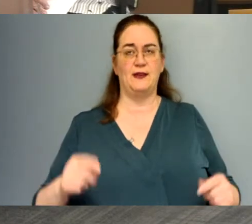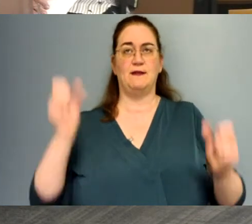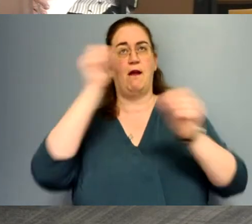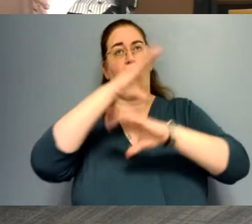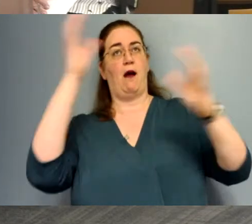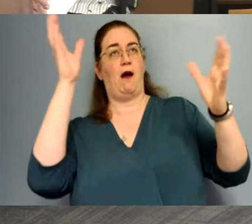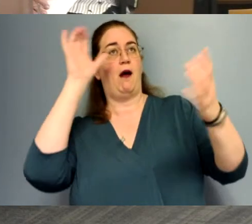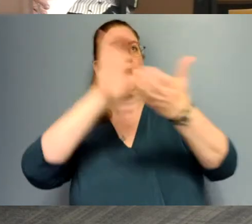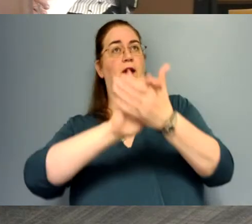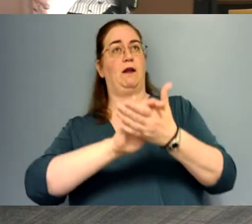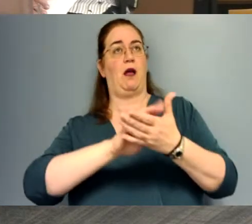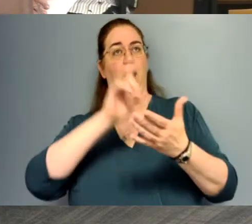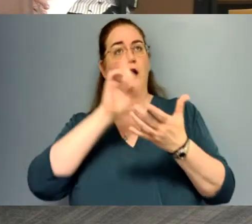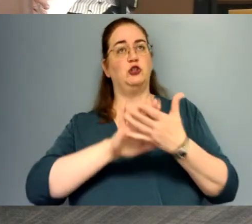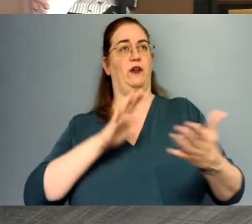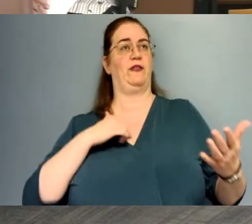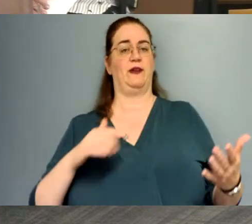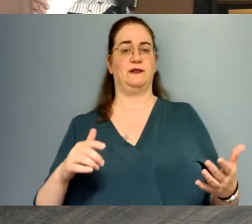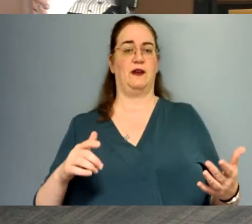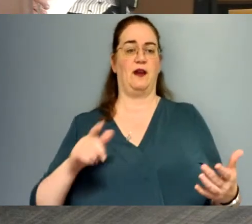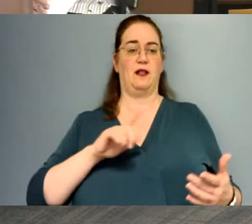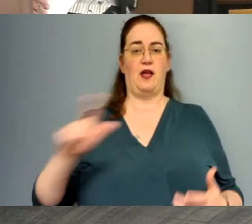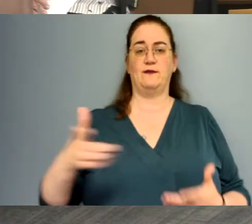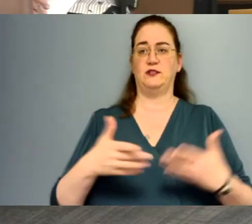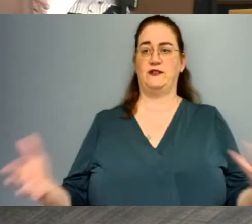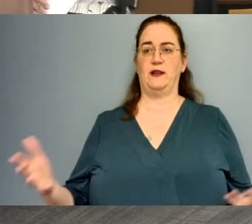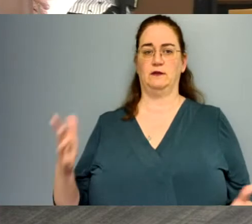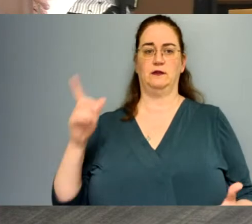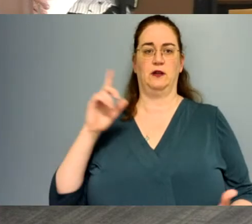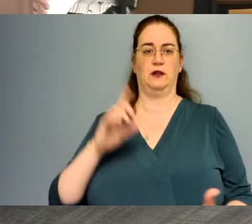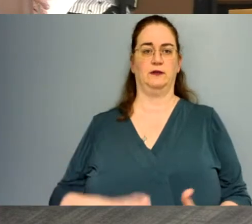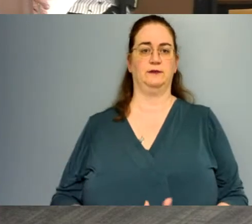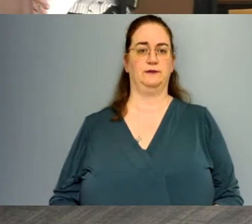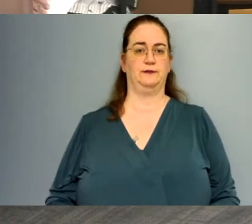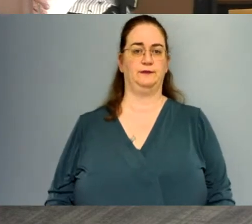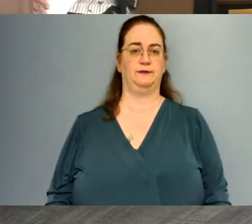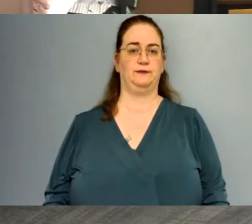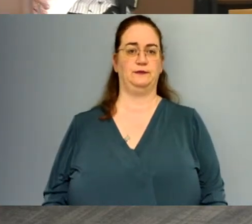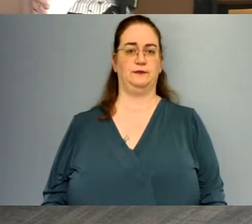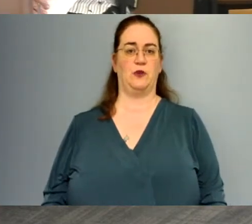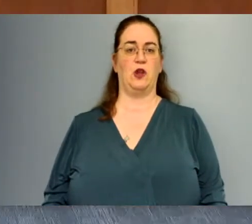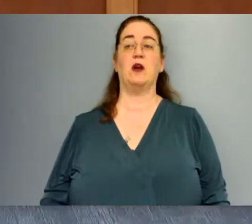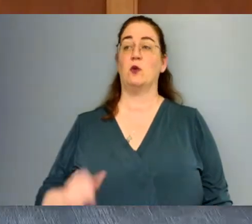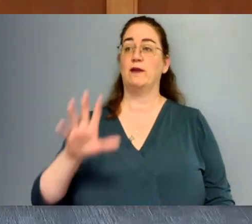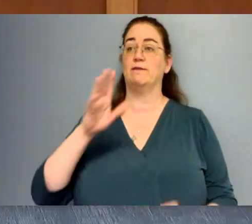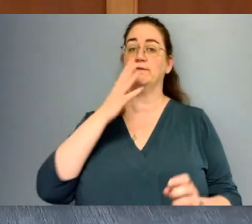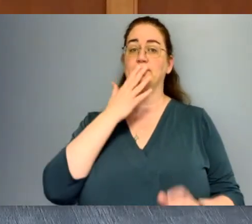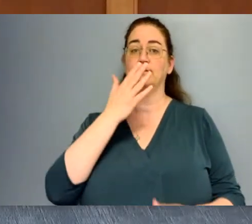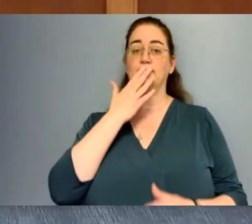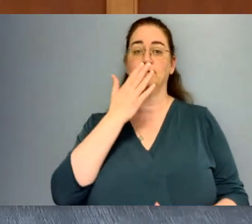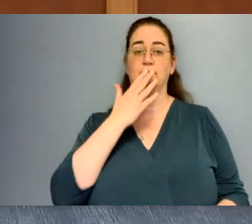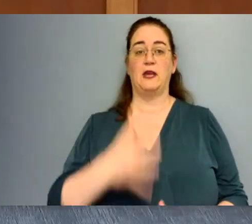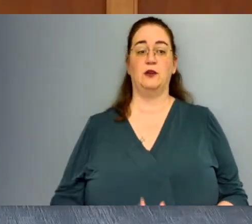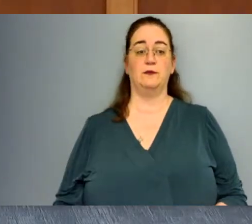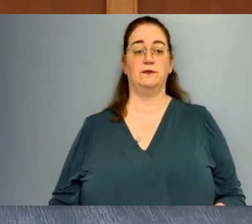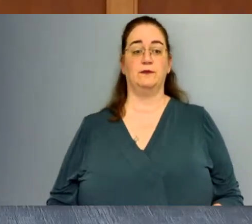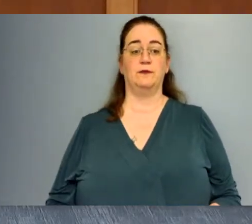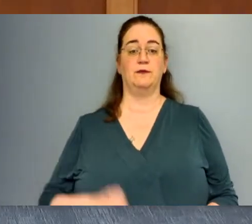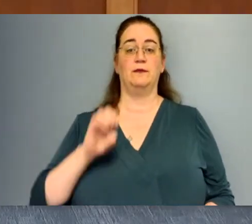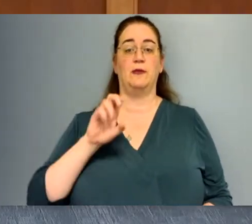ideology of this leftist thing. And if you guys don't think we get caught up into it, Thank you. Ed